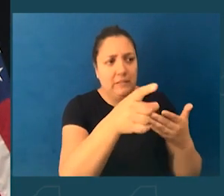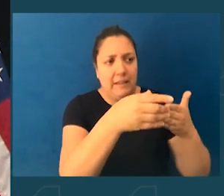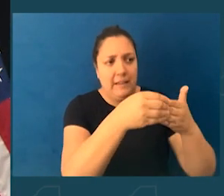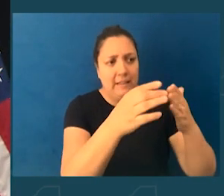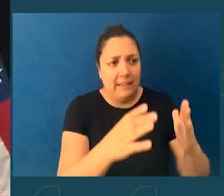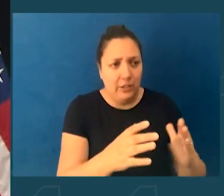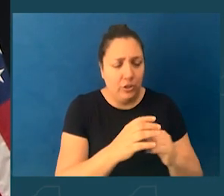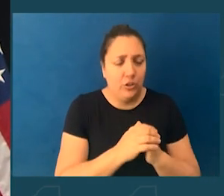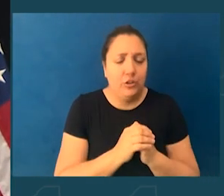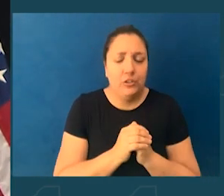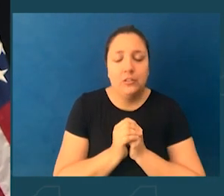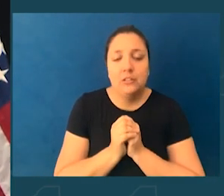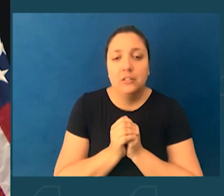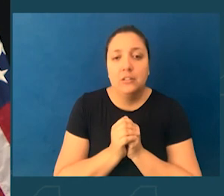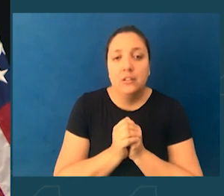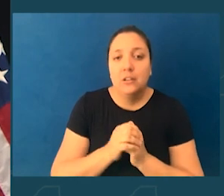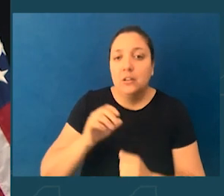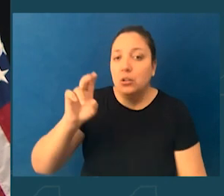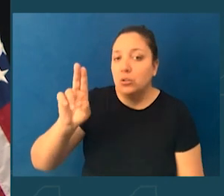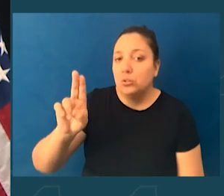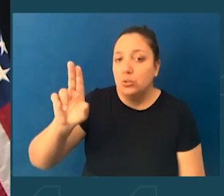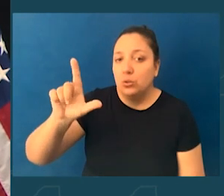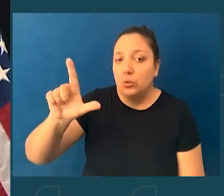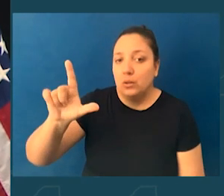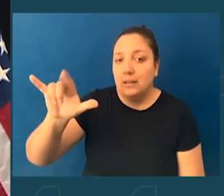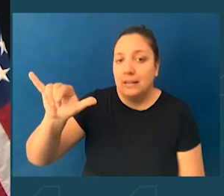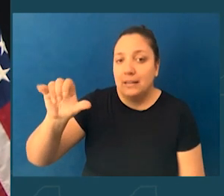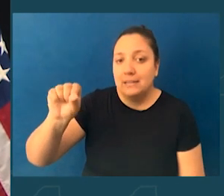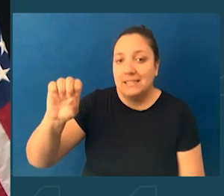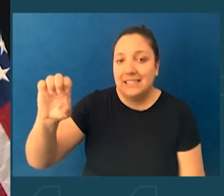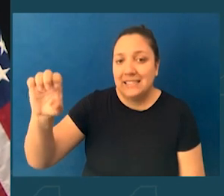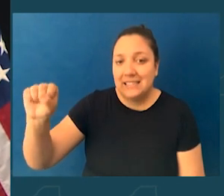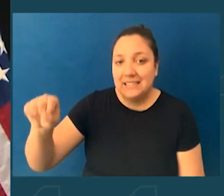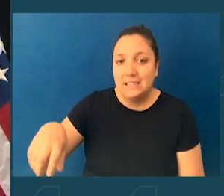Council Member Ulysses Wingo.